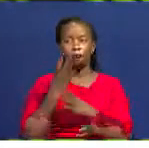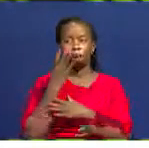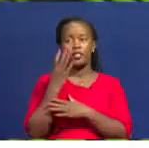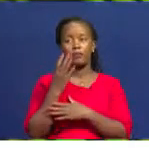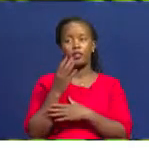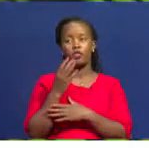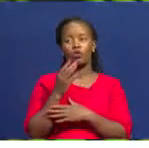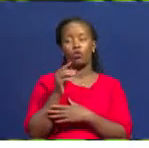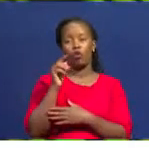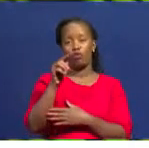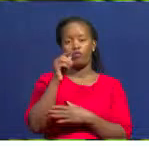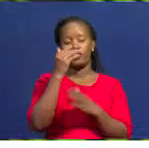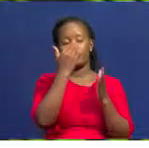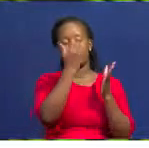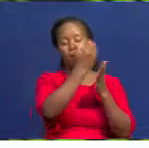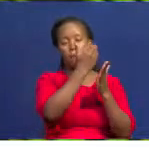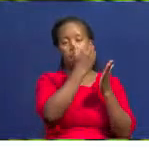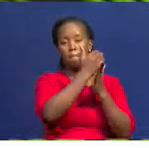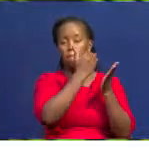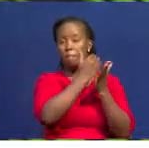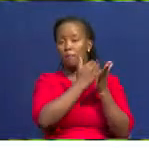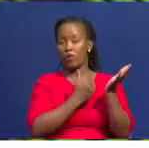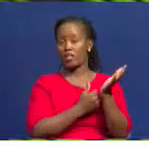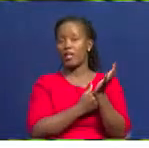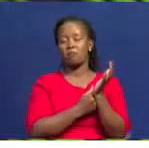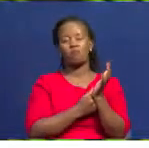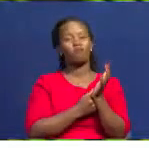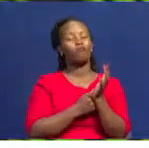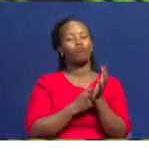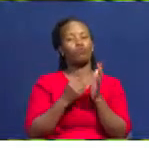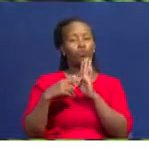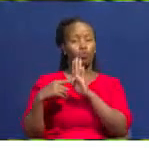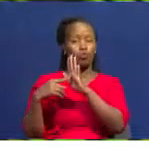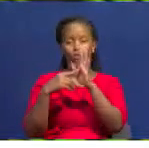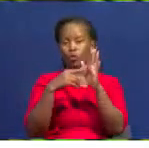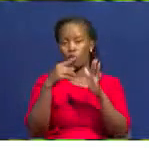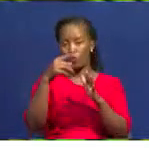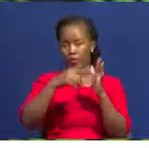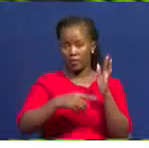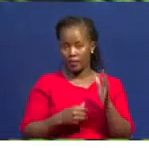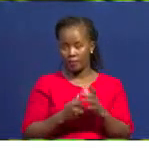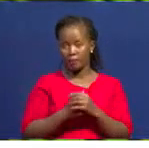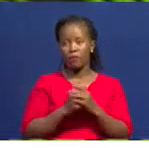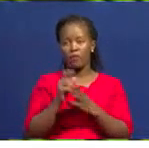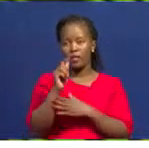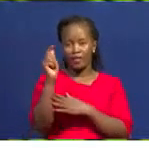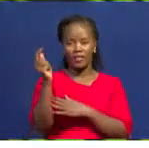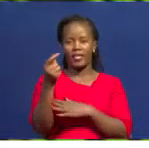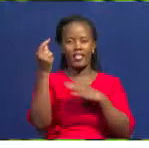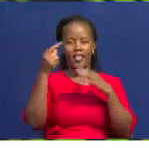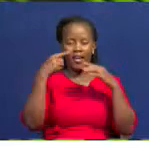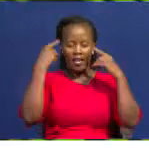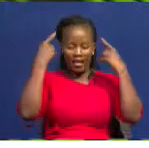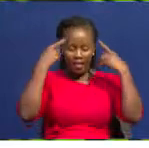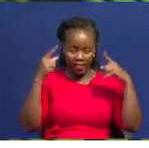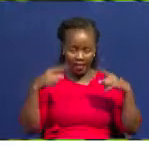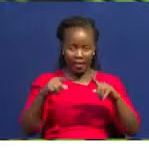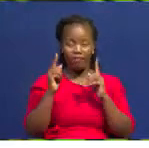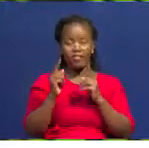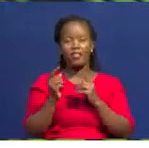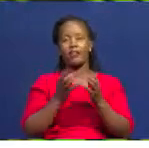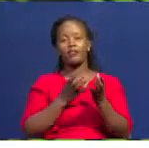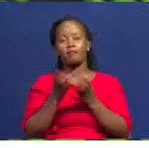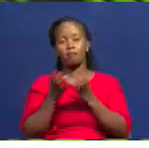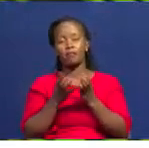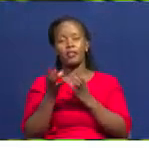Capital Accelerator Program is a testament to Kenya's thriving entrepreneurial